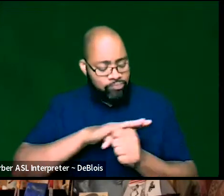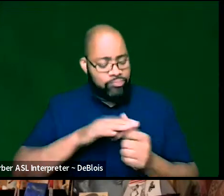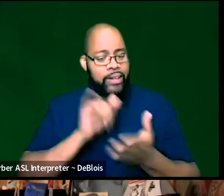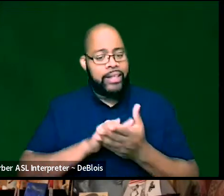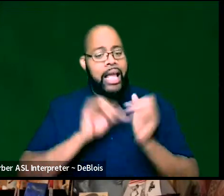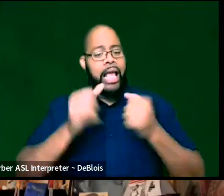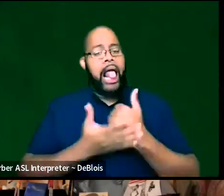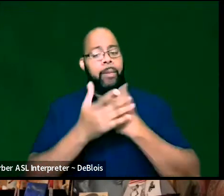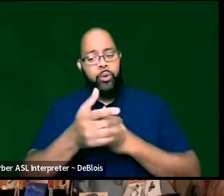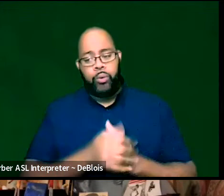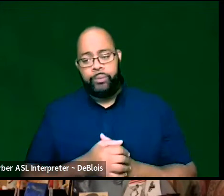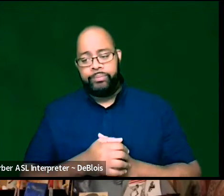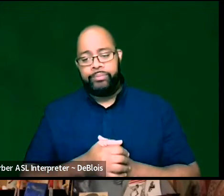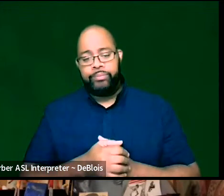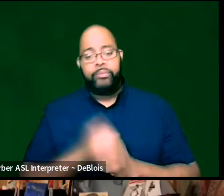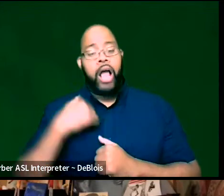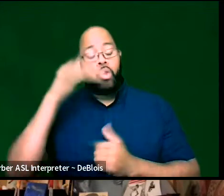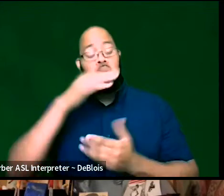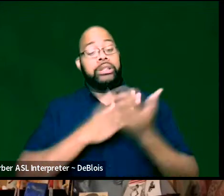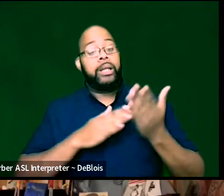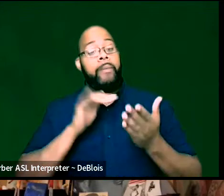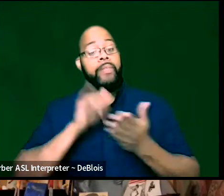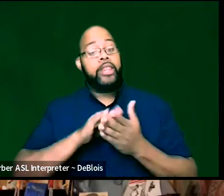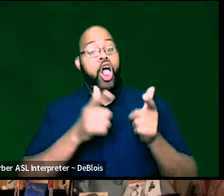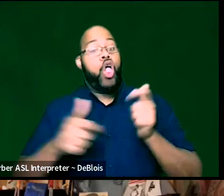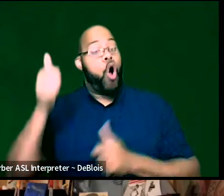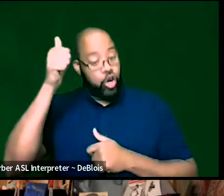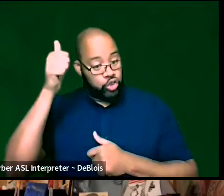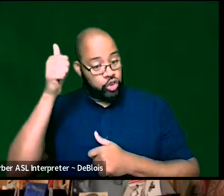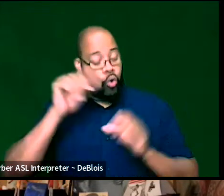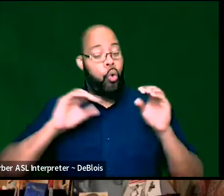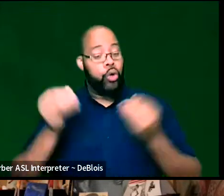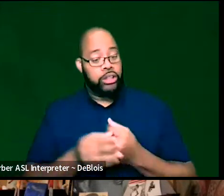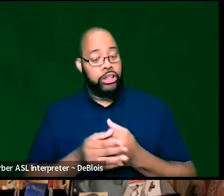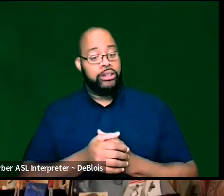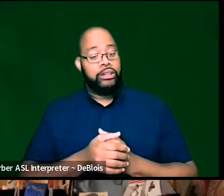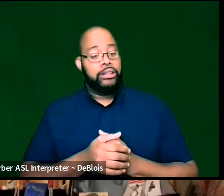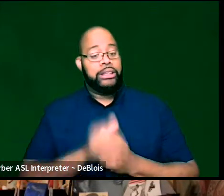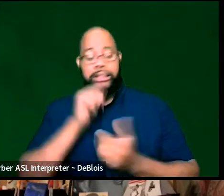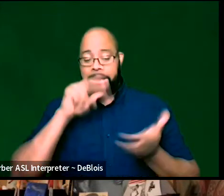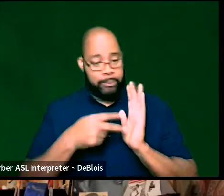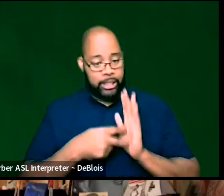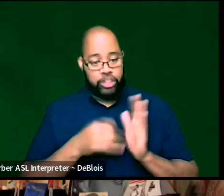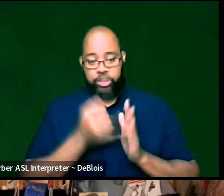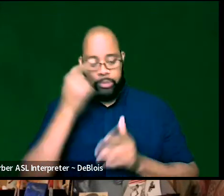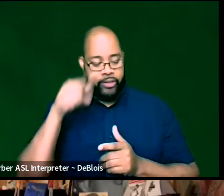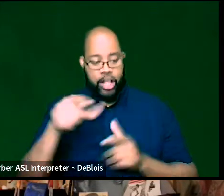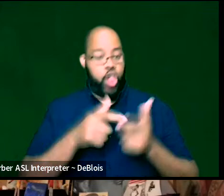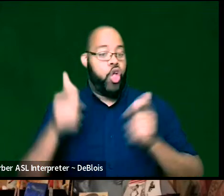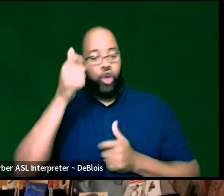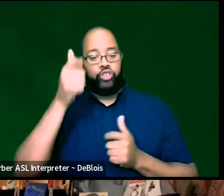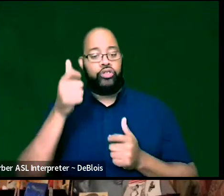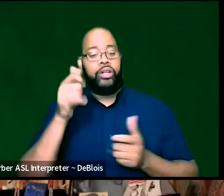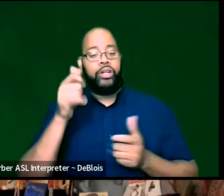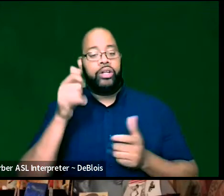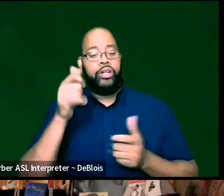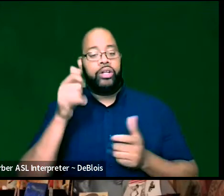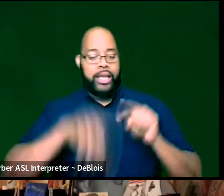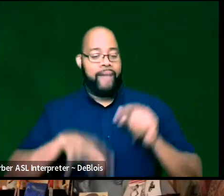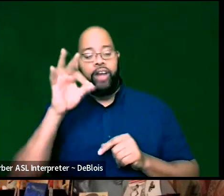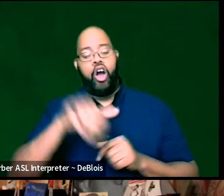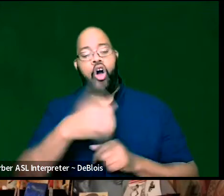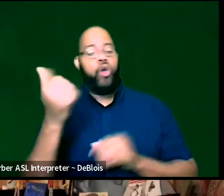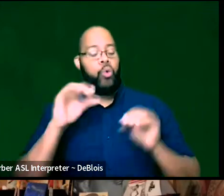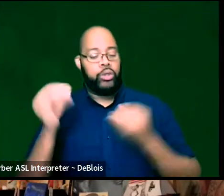that can help you. I know some of the larger organizations, and that doesn't mean just because they're larger that you can't find